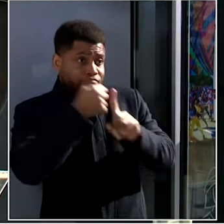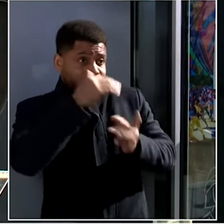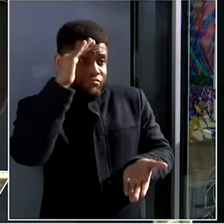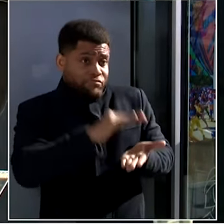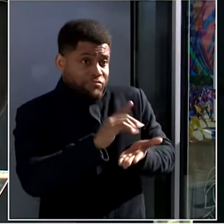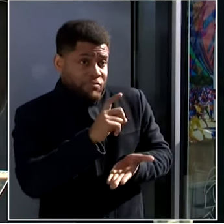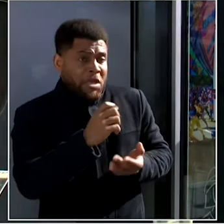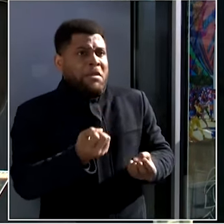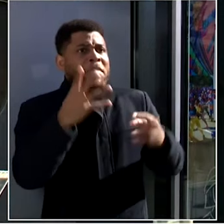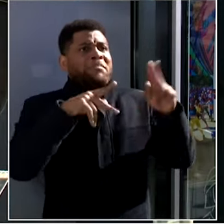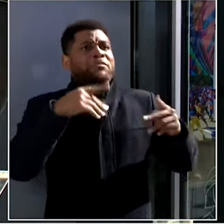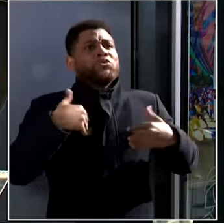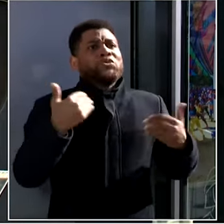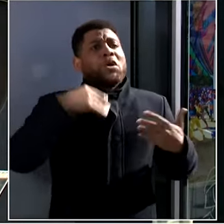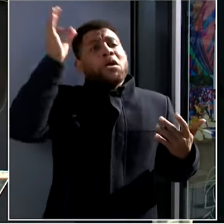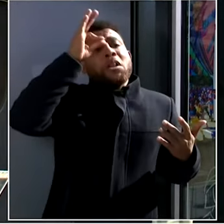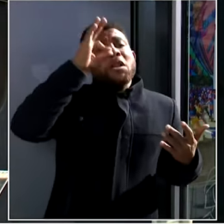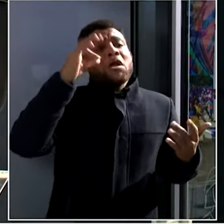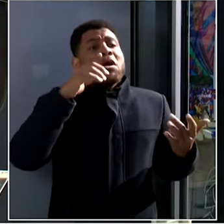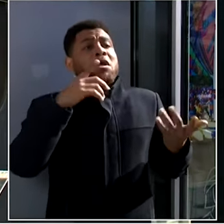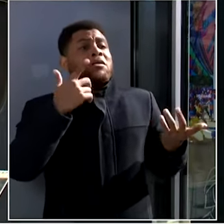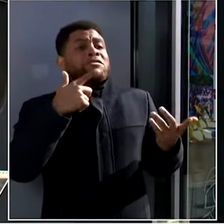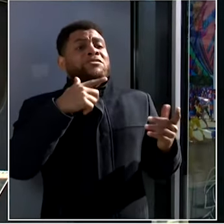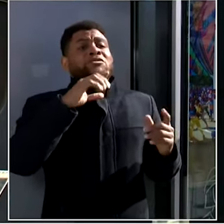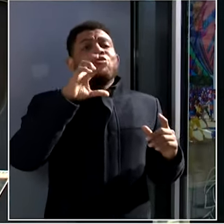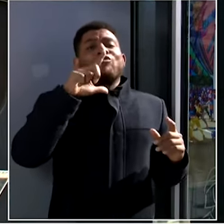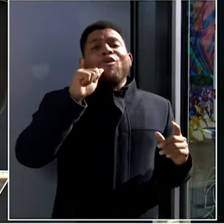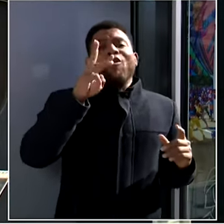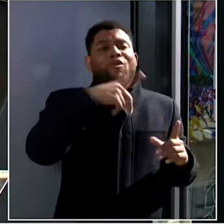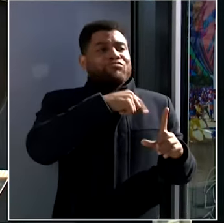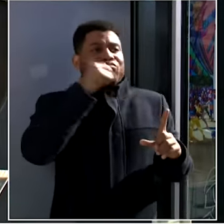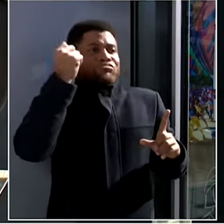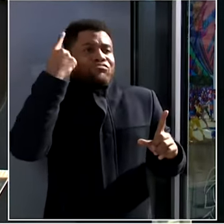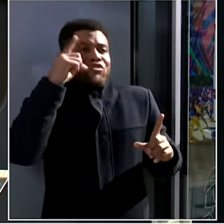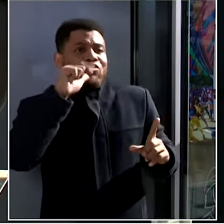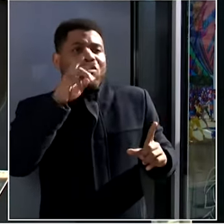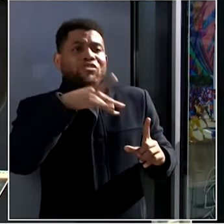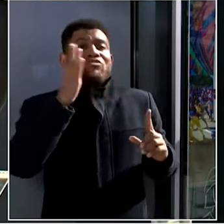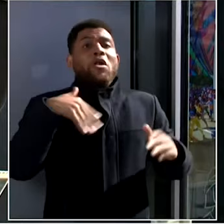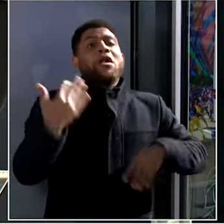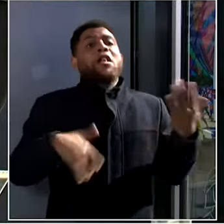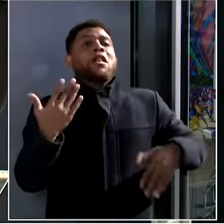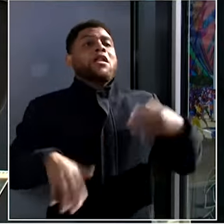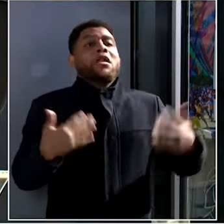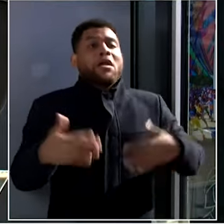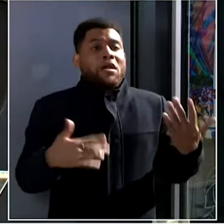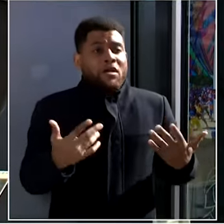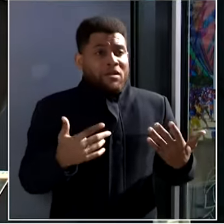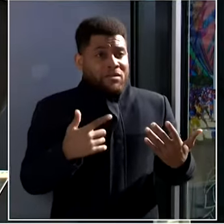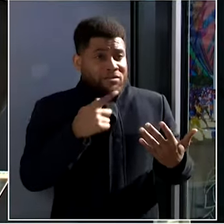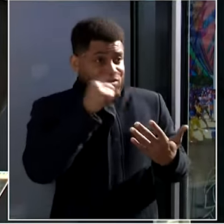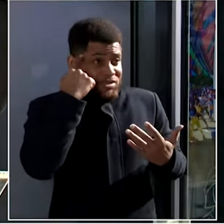know the law in the first place? I think that there is a lot that we need to do to reset our public safety ecosystem. One